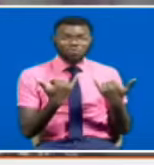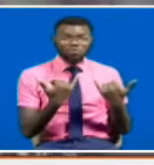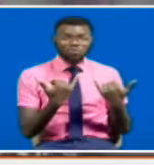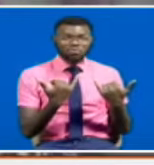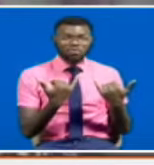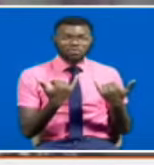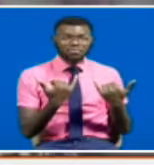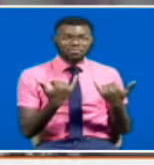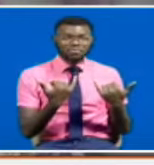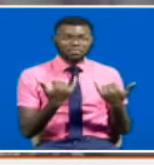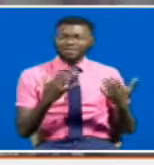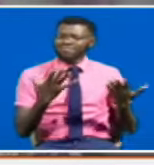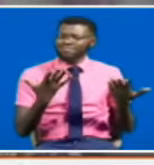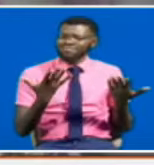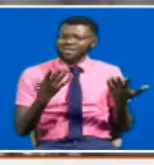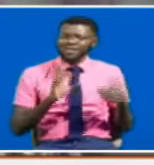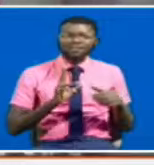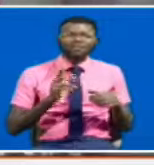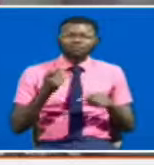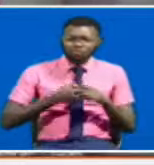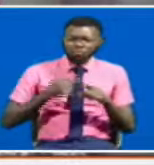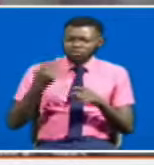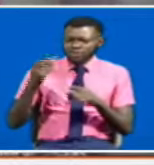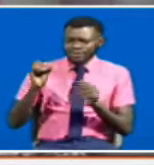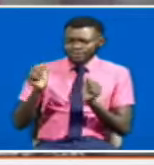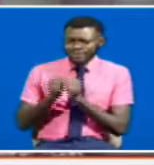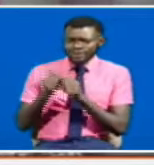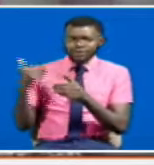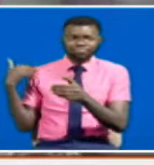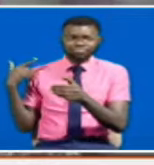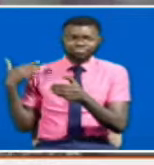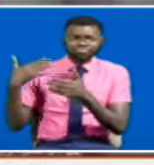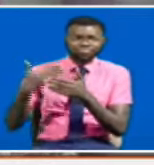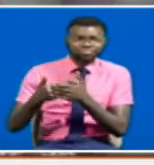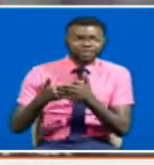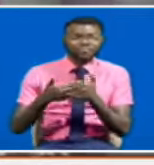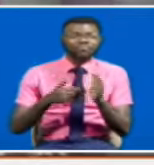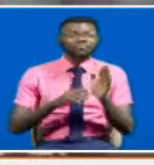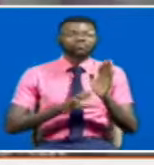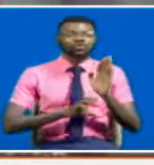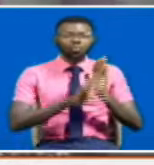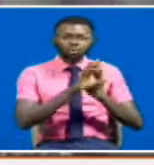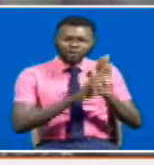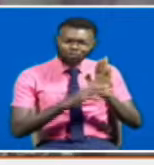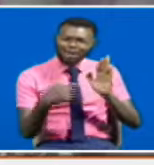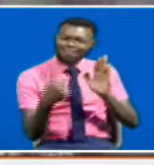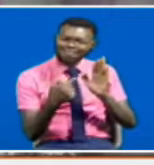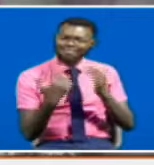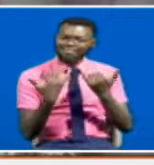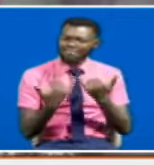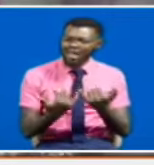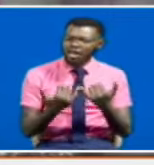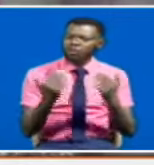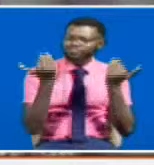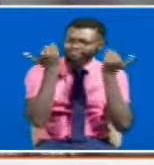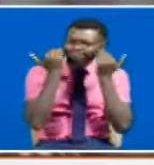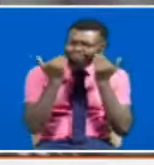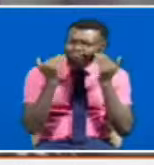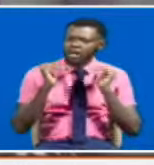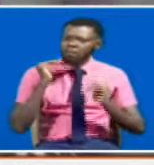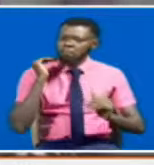facilities that Kenyans availed since 2010 to be more brave, to be more courageous, to be more